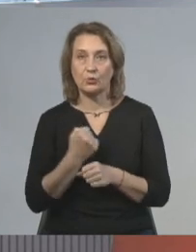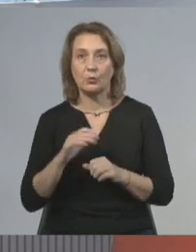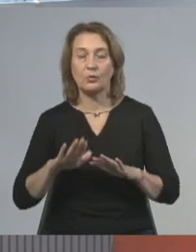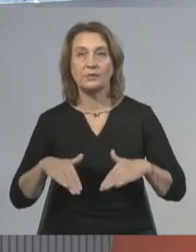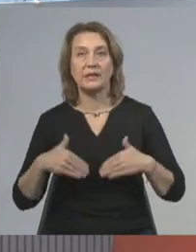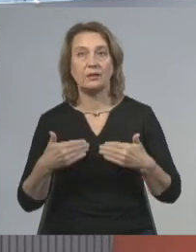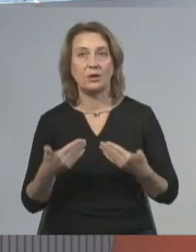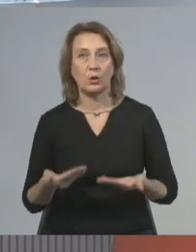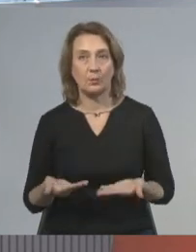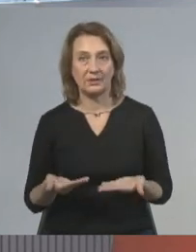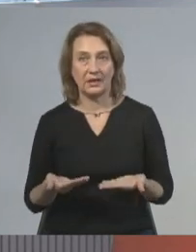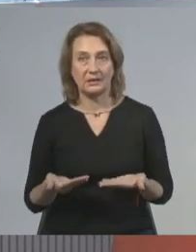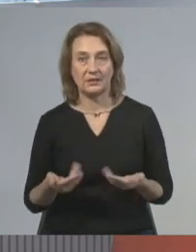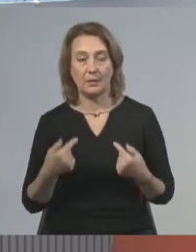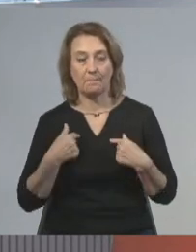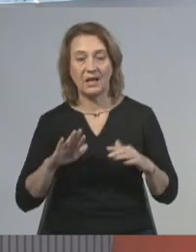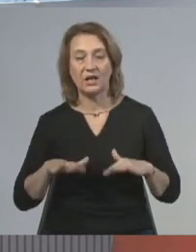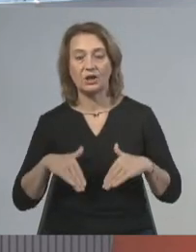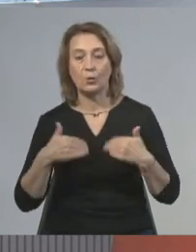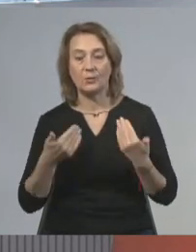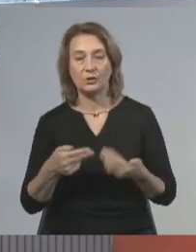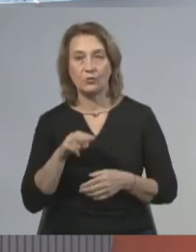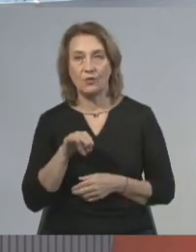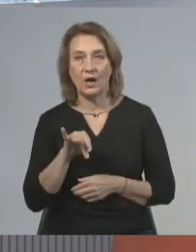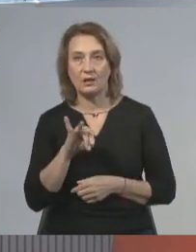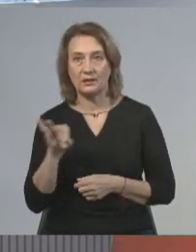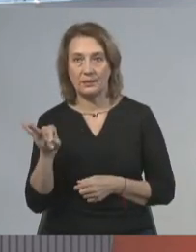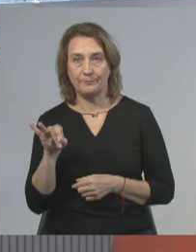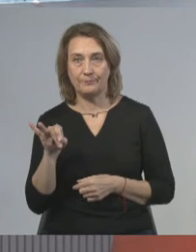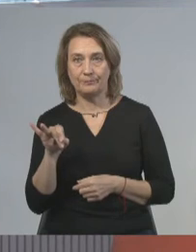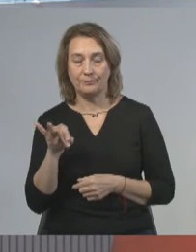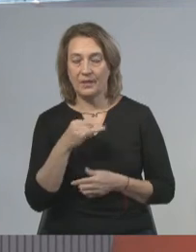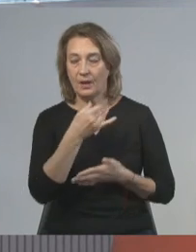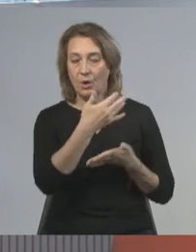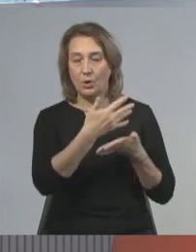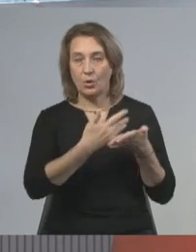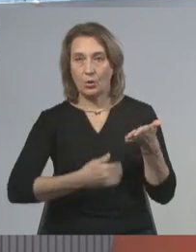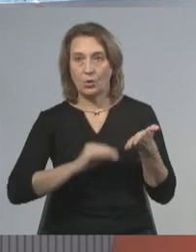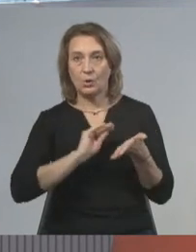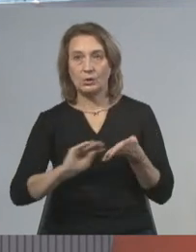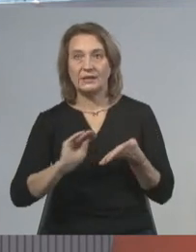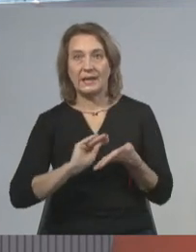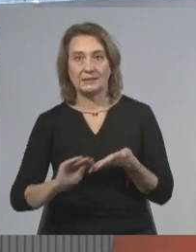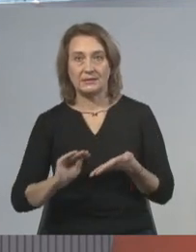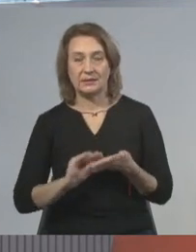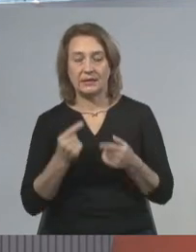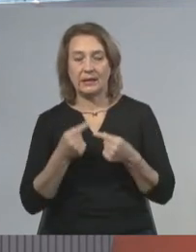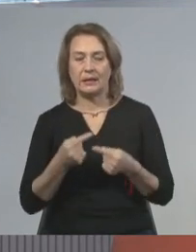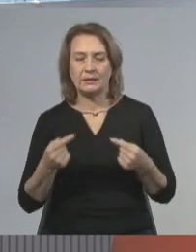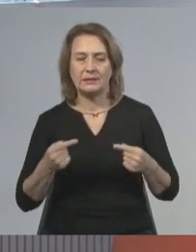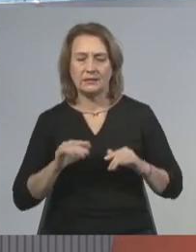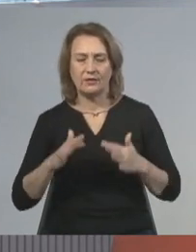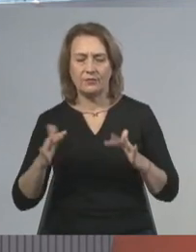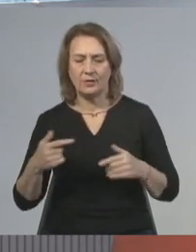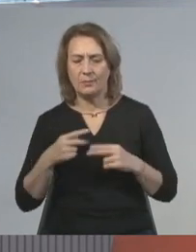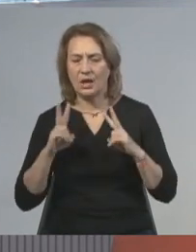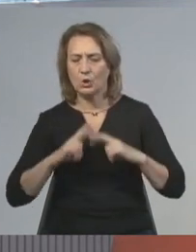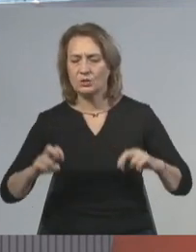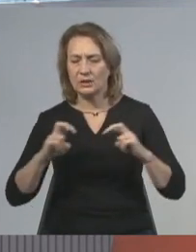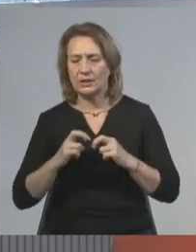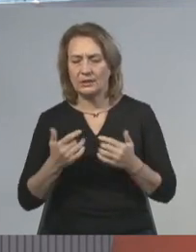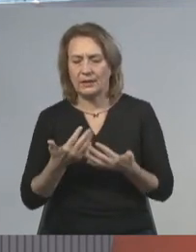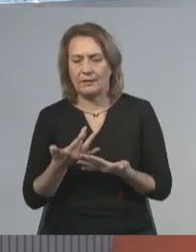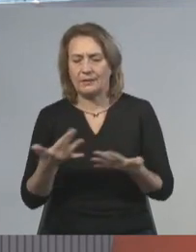developing recommendations we recommend it within the context of different